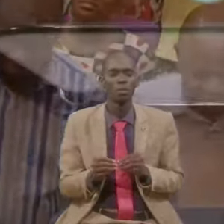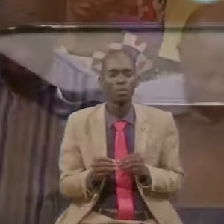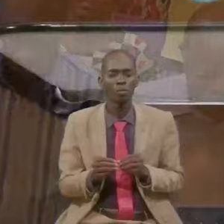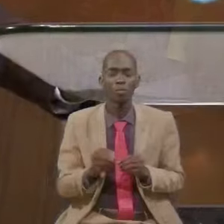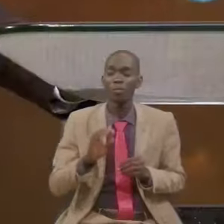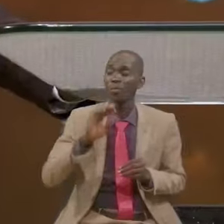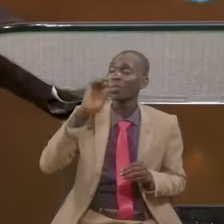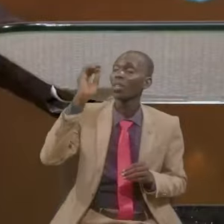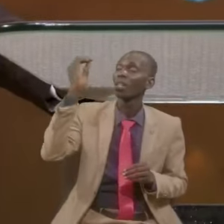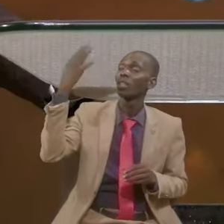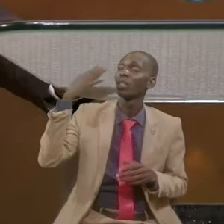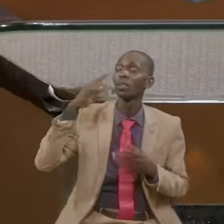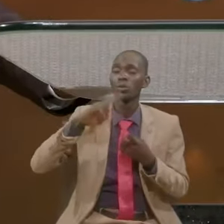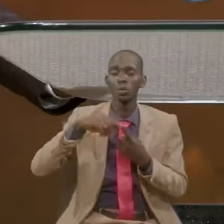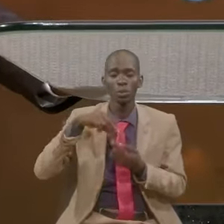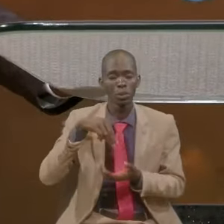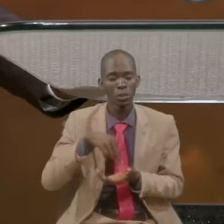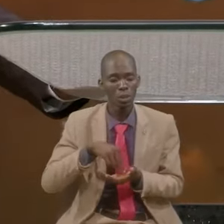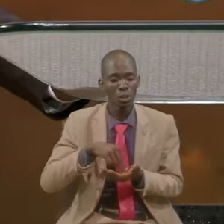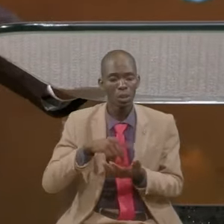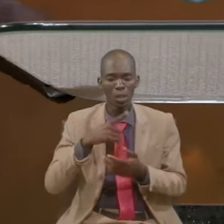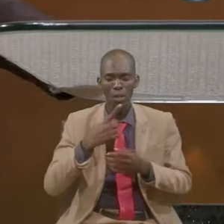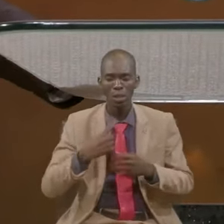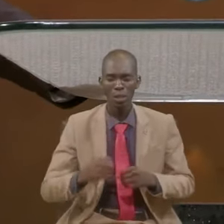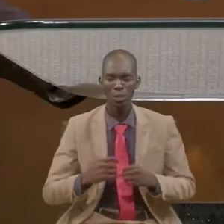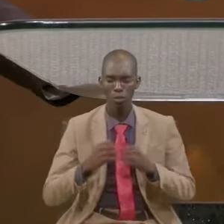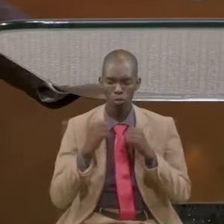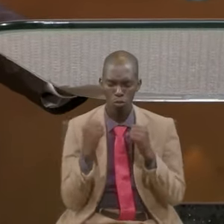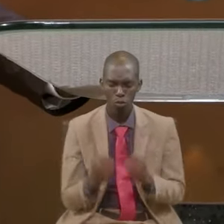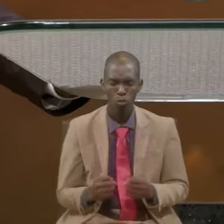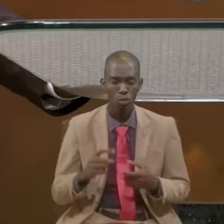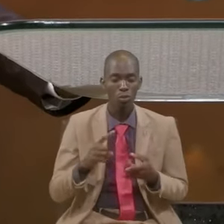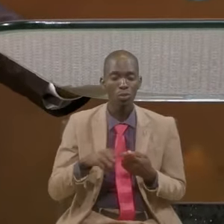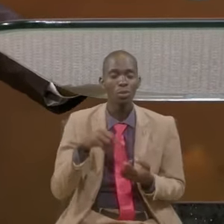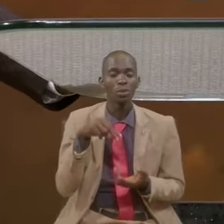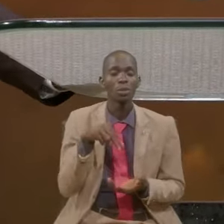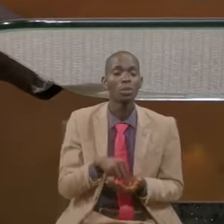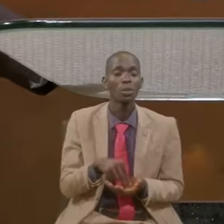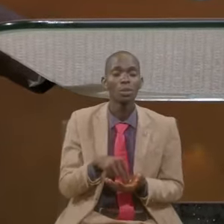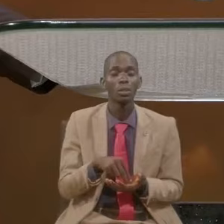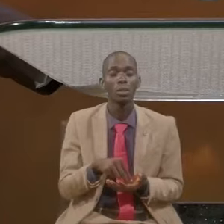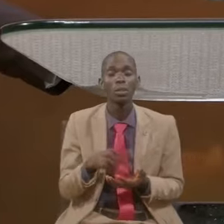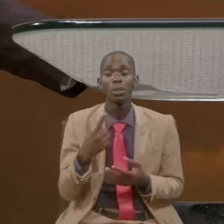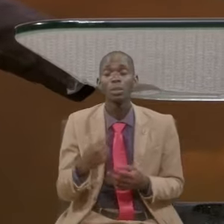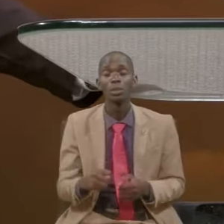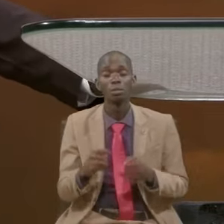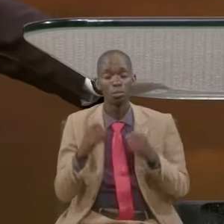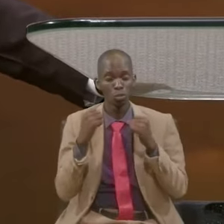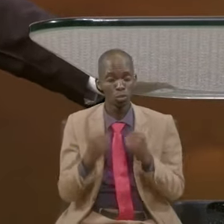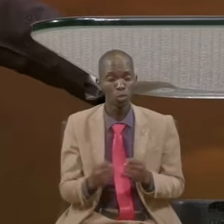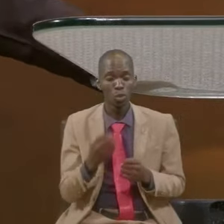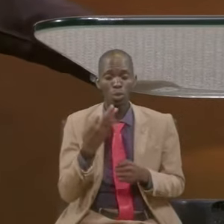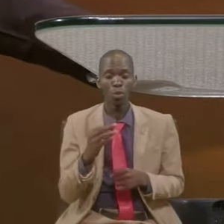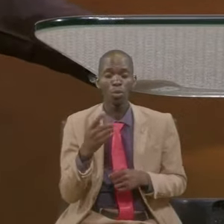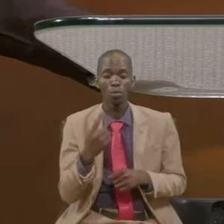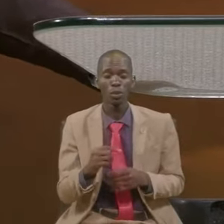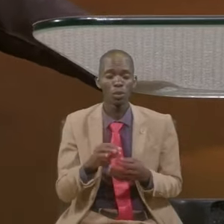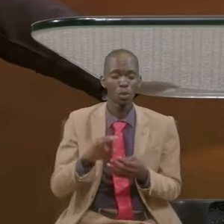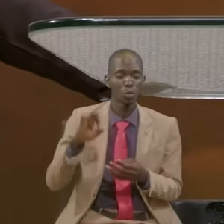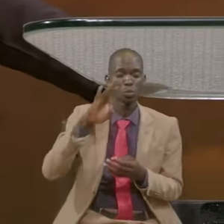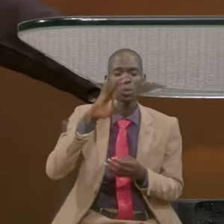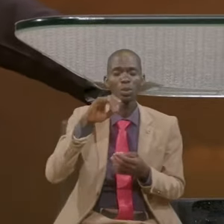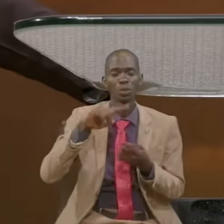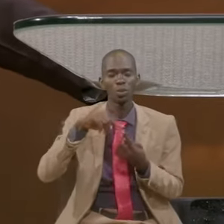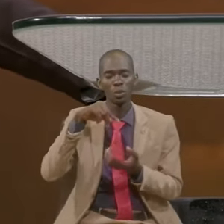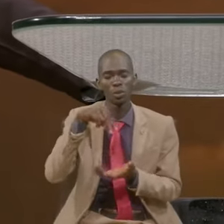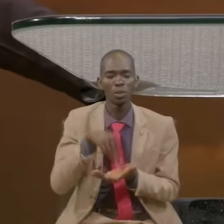Grace to stand, the backbone to stand, the strength of the Spirit to